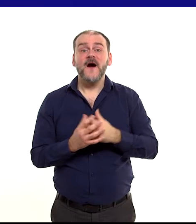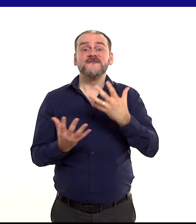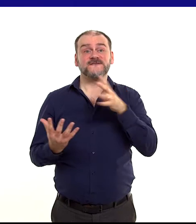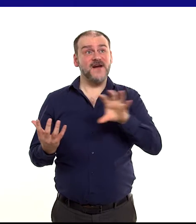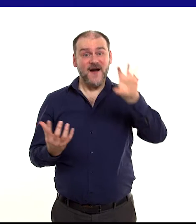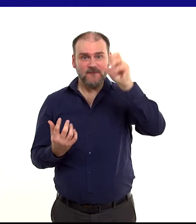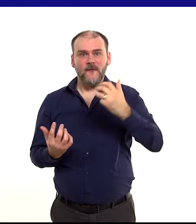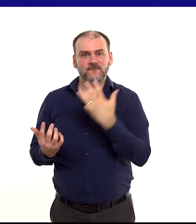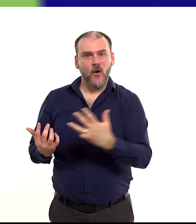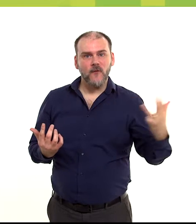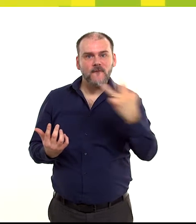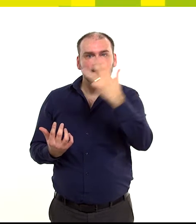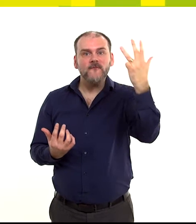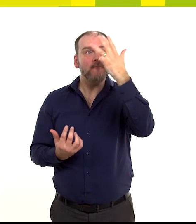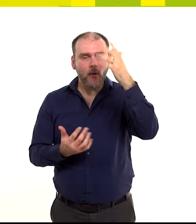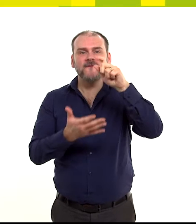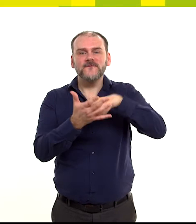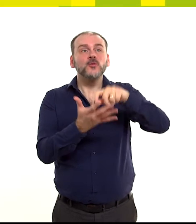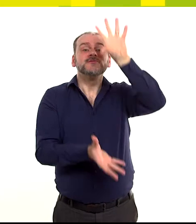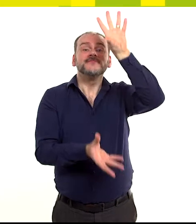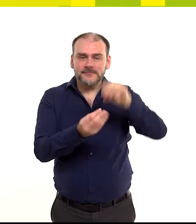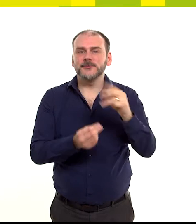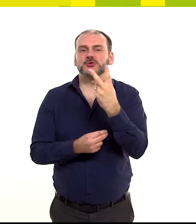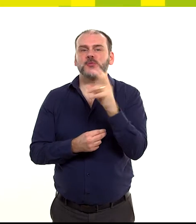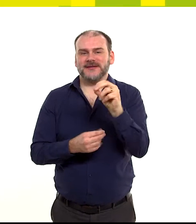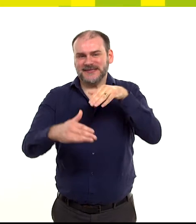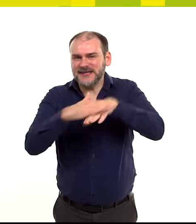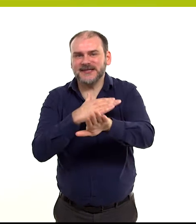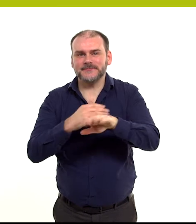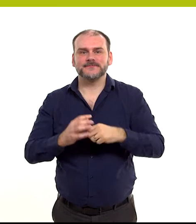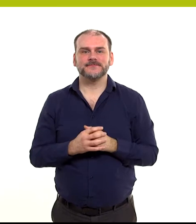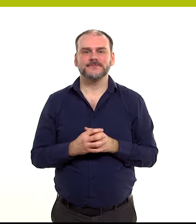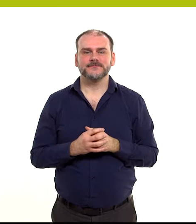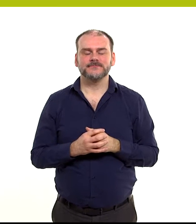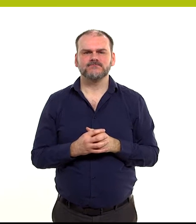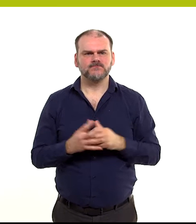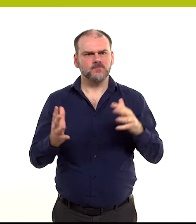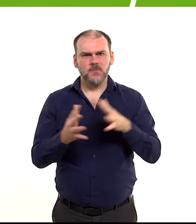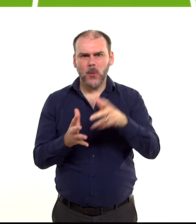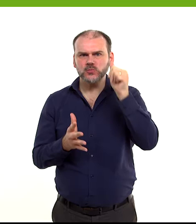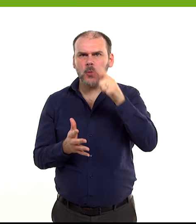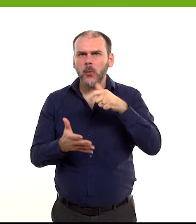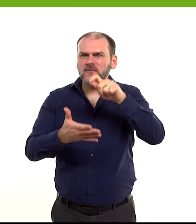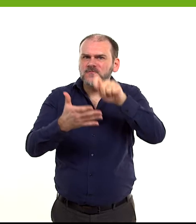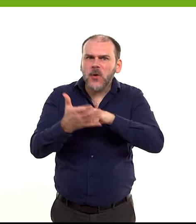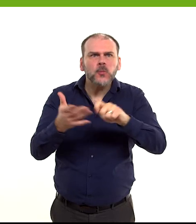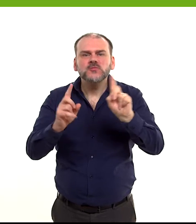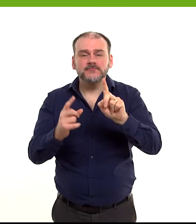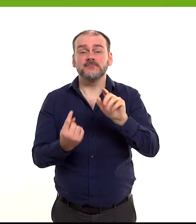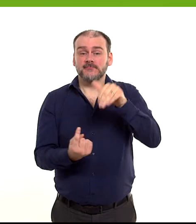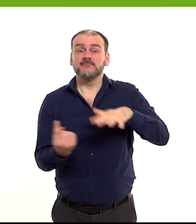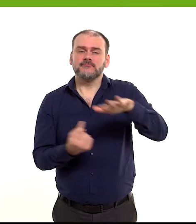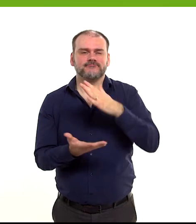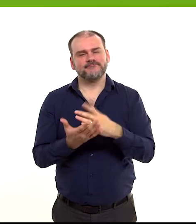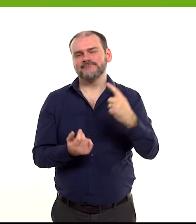total. Working out the constituency vote is easy. People vote for the person whose ideas they like the most, and the person with the most votes